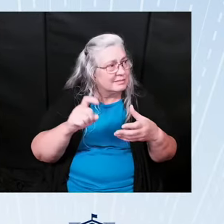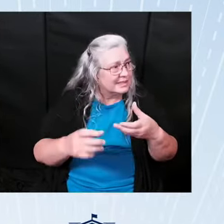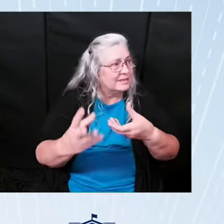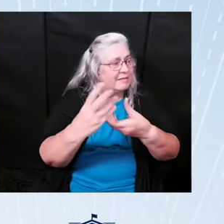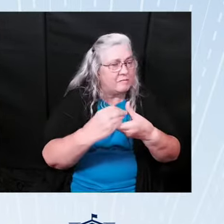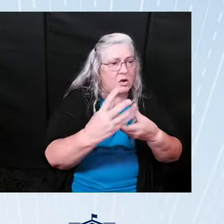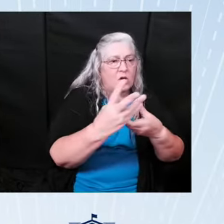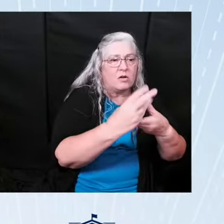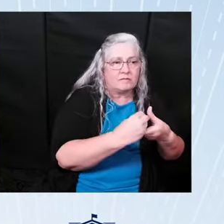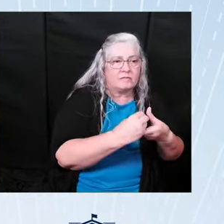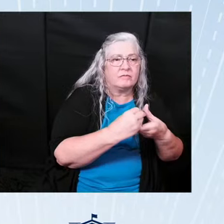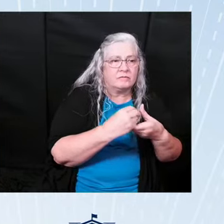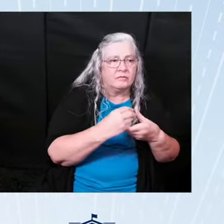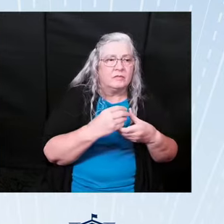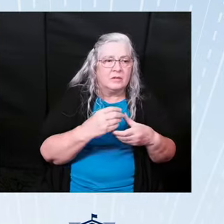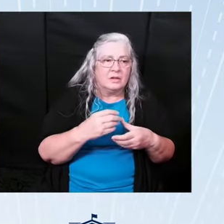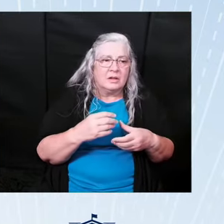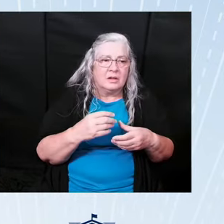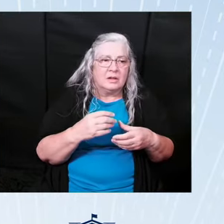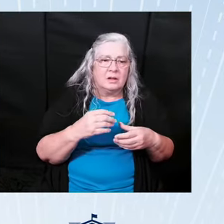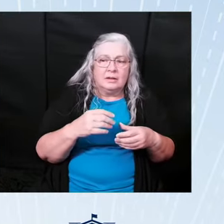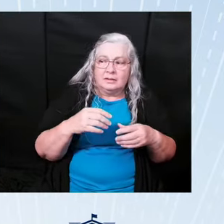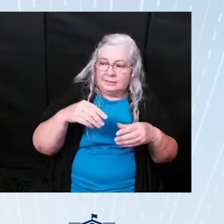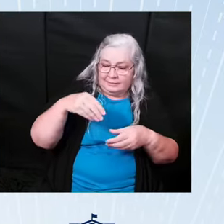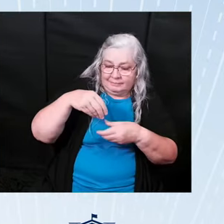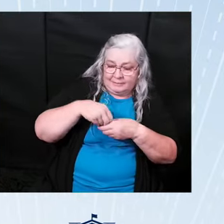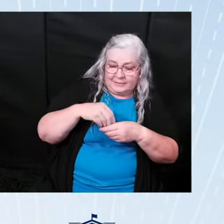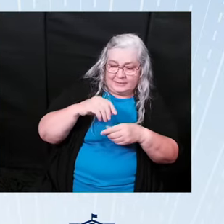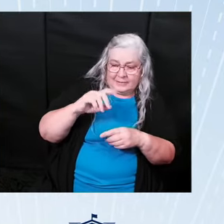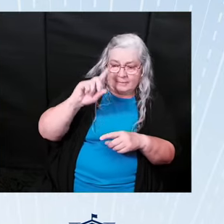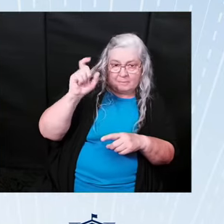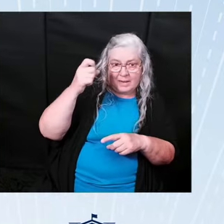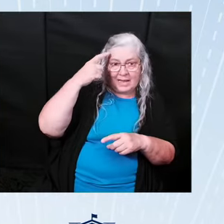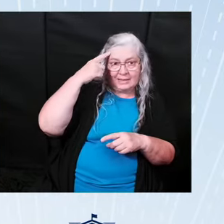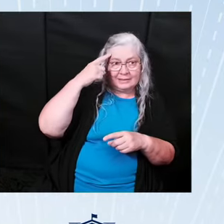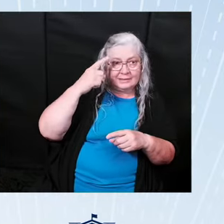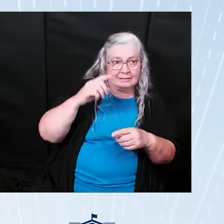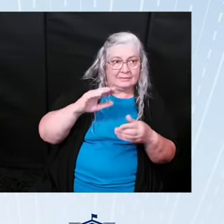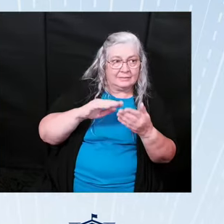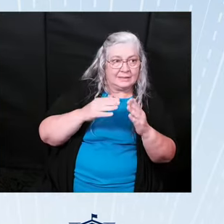of Madison, and I think in cities across the country, we are so grateful for the